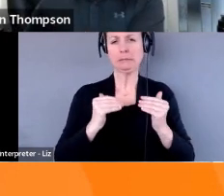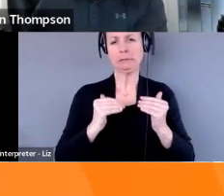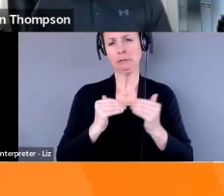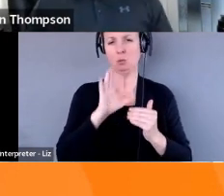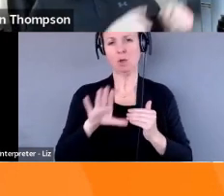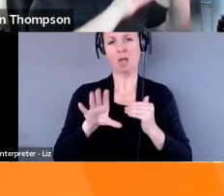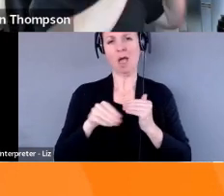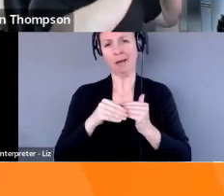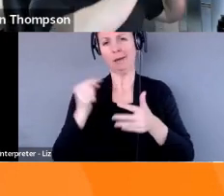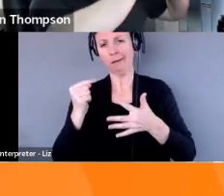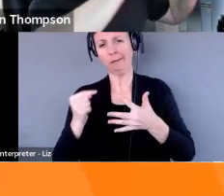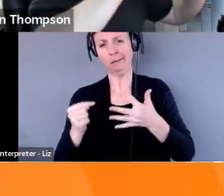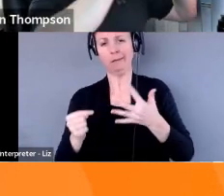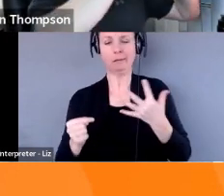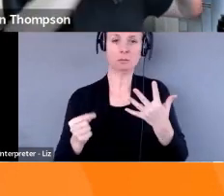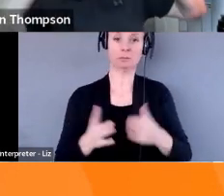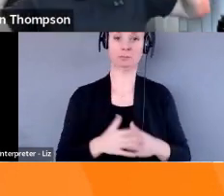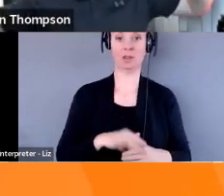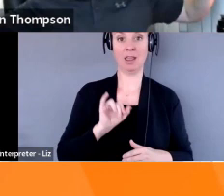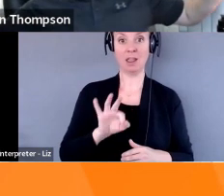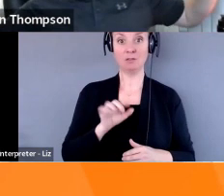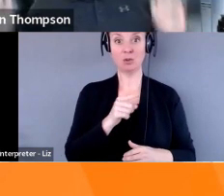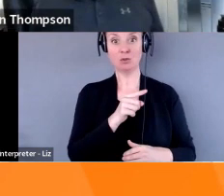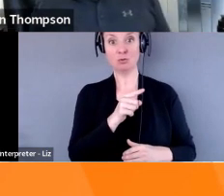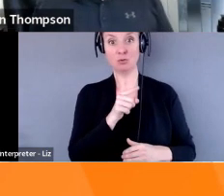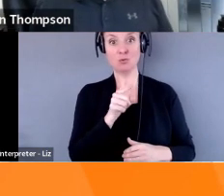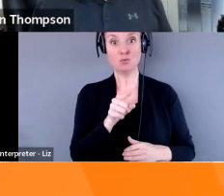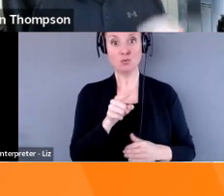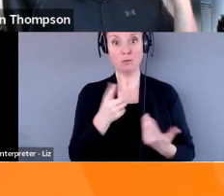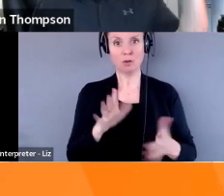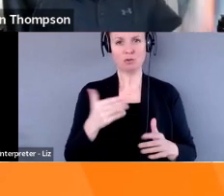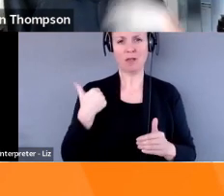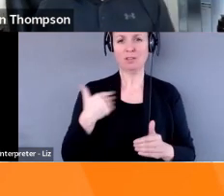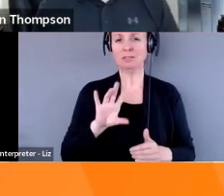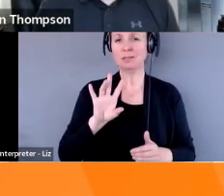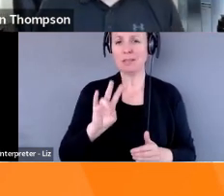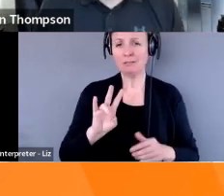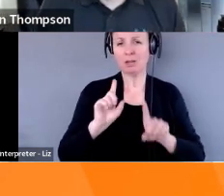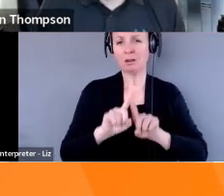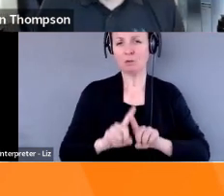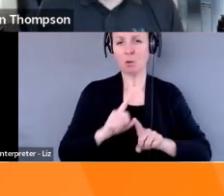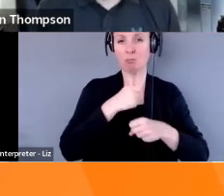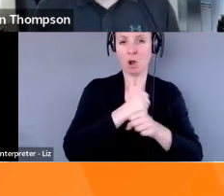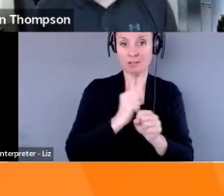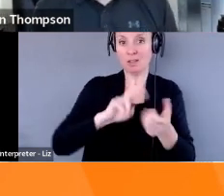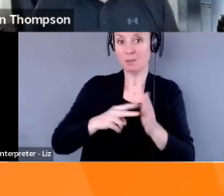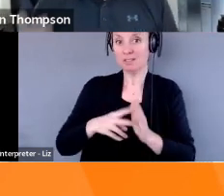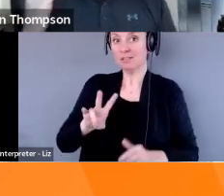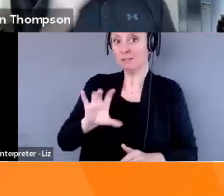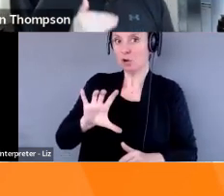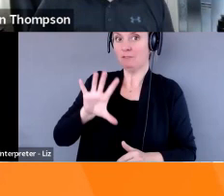bits and pieces. If you have 7 completely different products that you want to list, then it'd typically be $750 per.